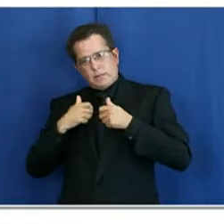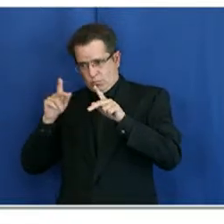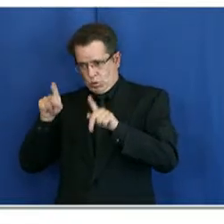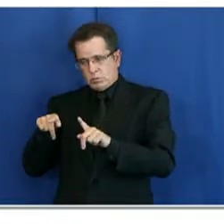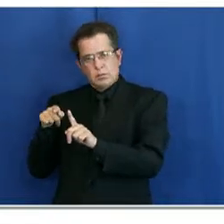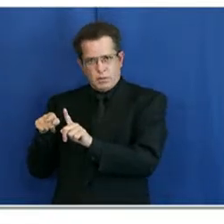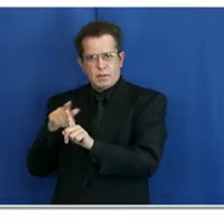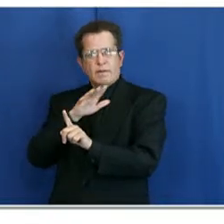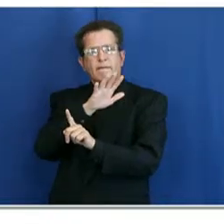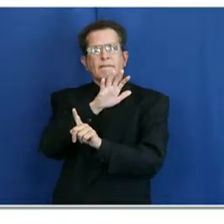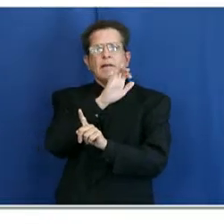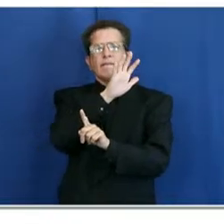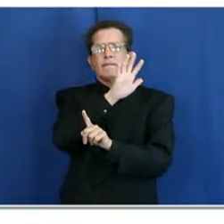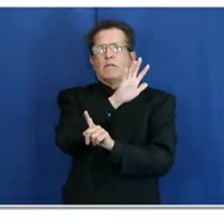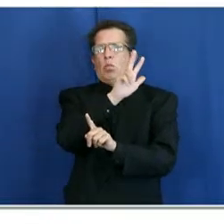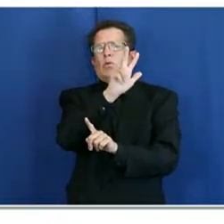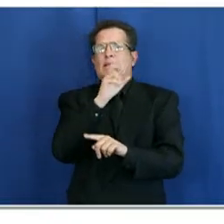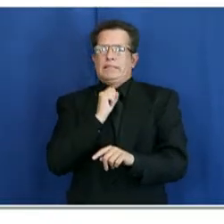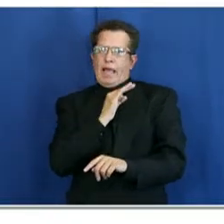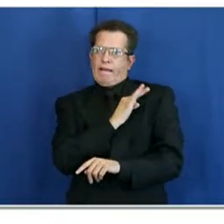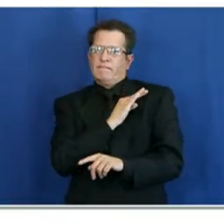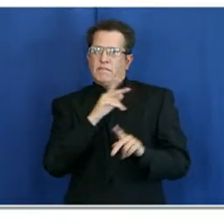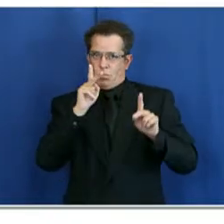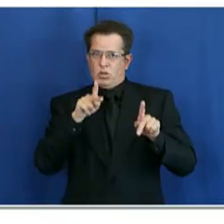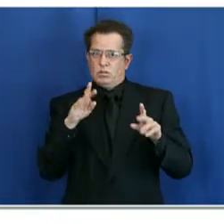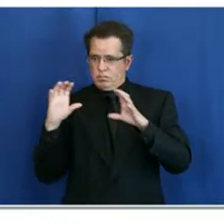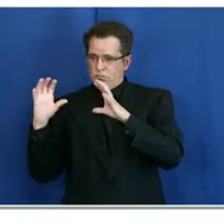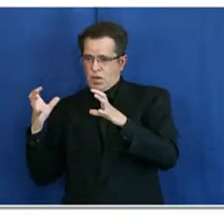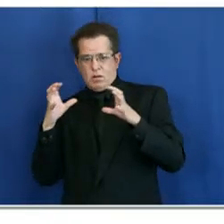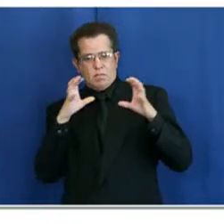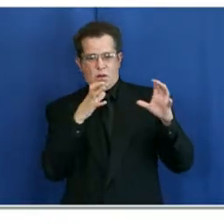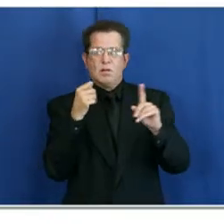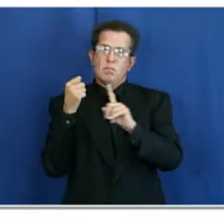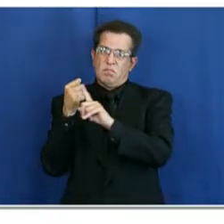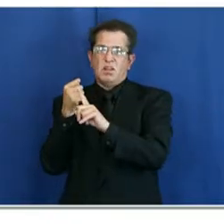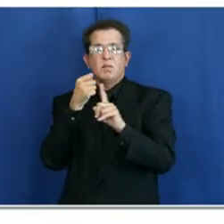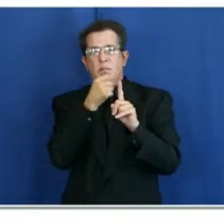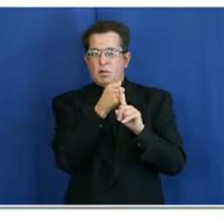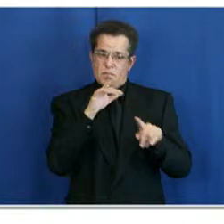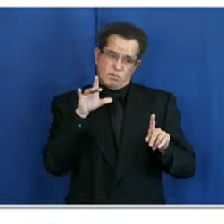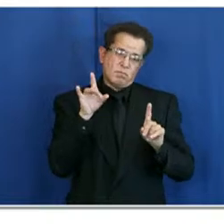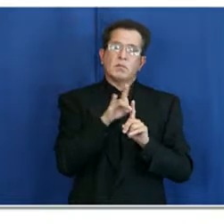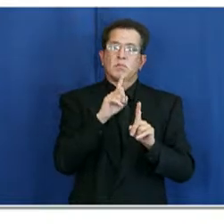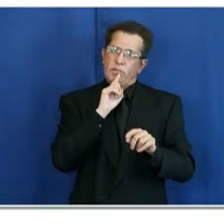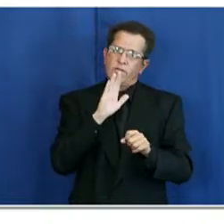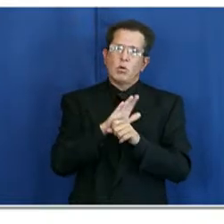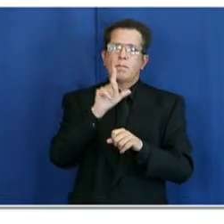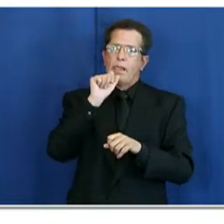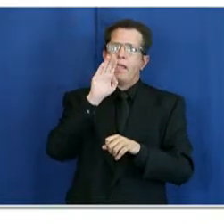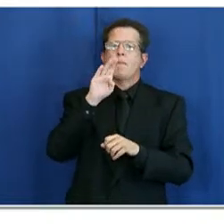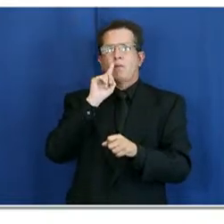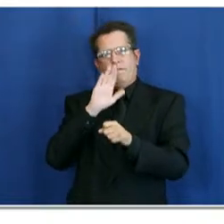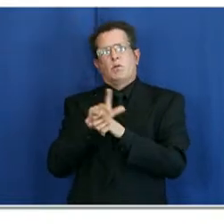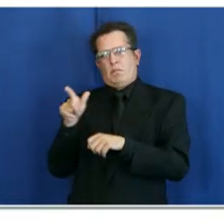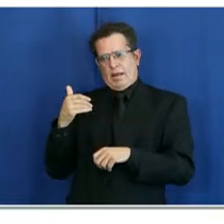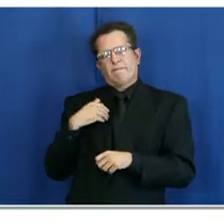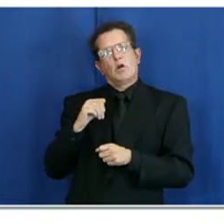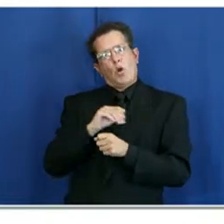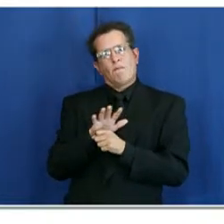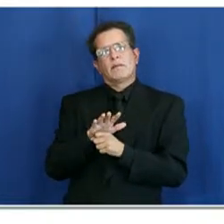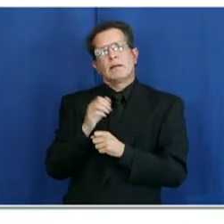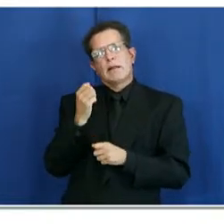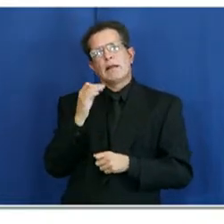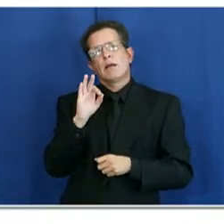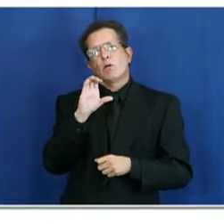and 553 staff members that have been diagnosed with the laboratory-confirmed COVID-19, and this